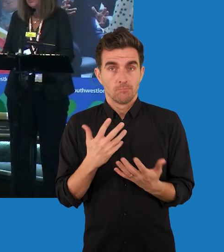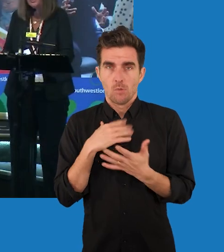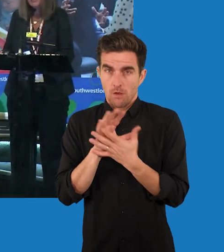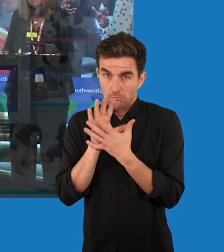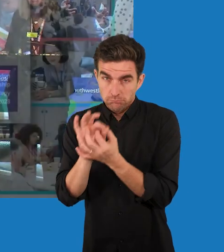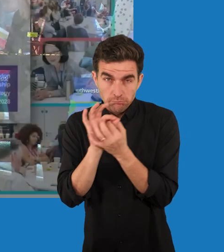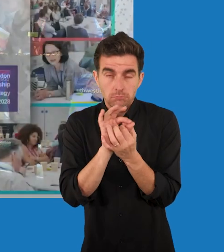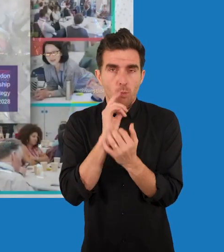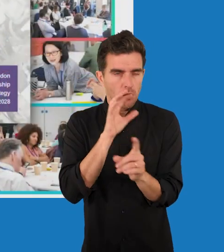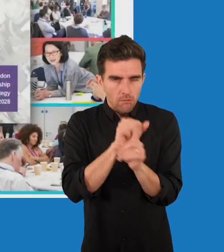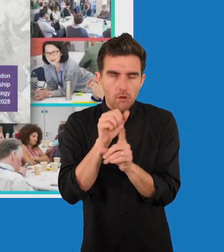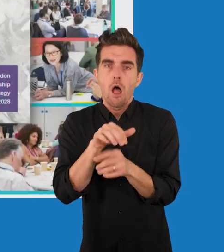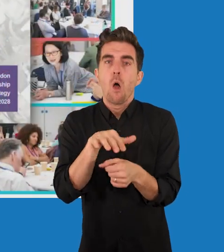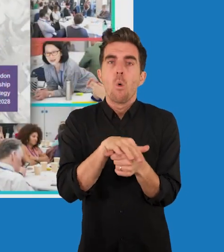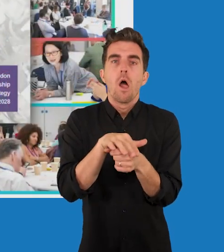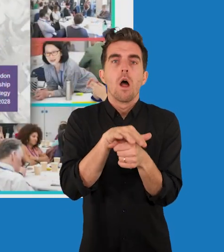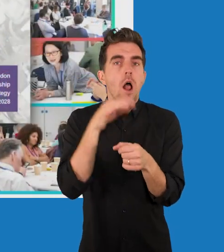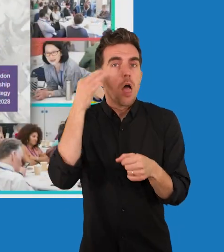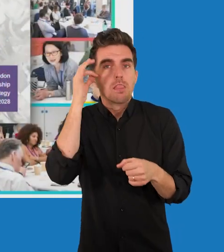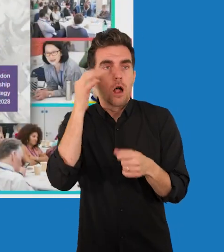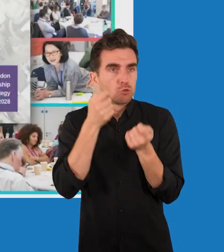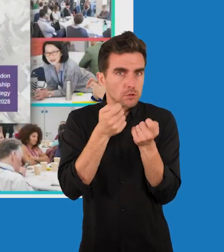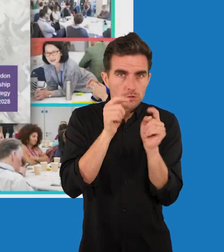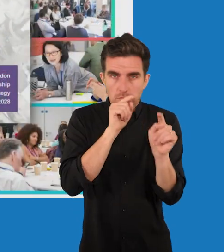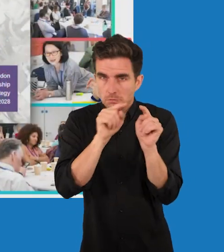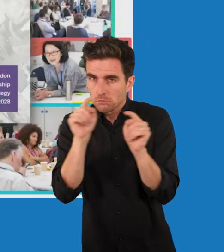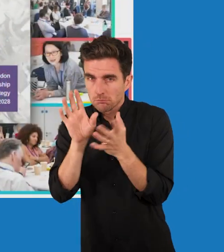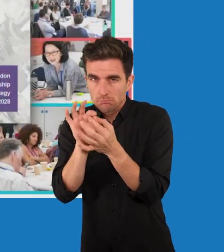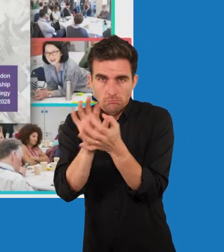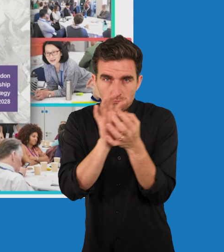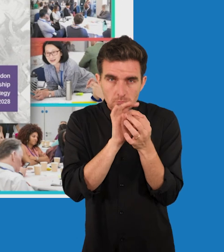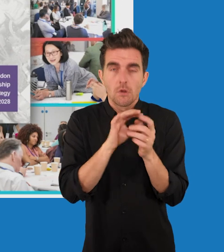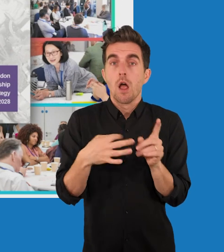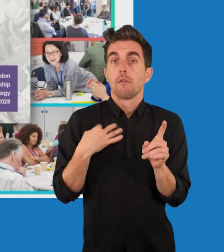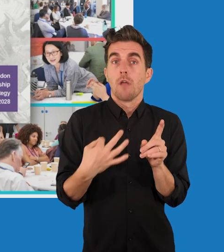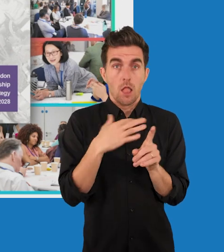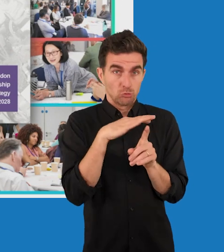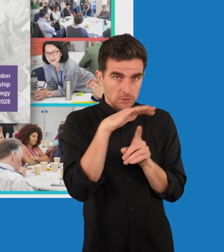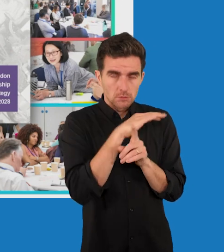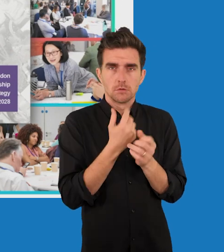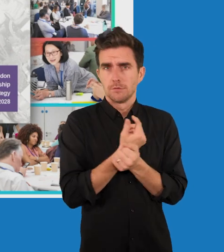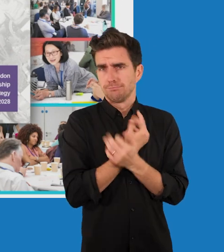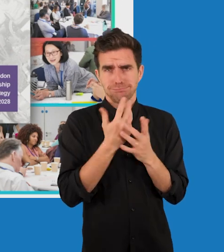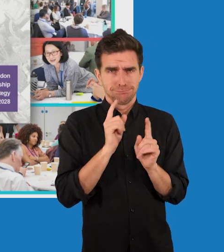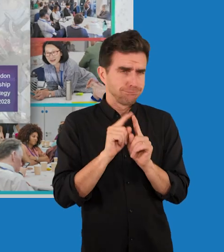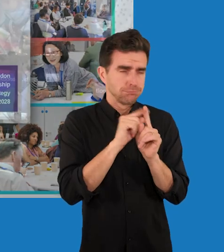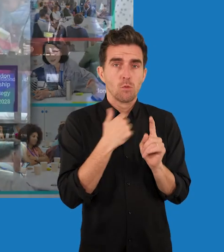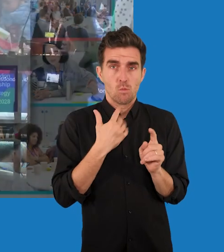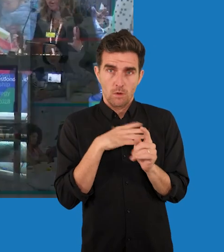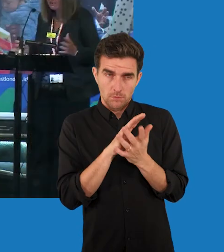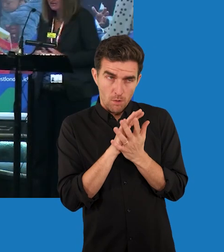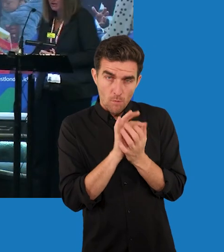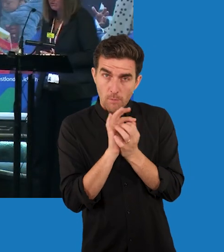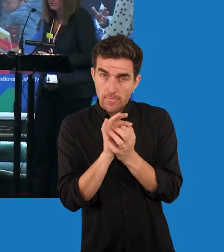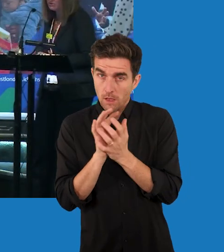But also when we work in partnership, we identified with local authorities, with our voluntary sector, a number